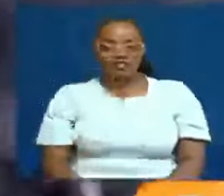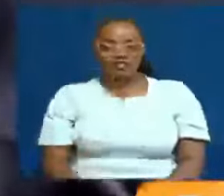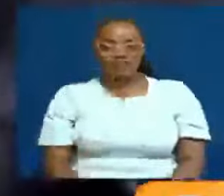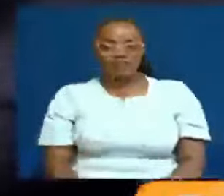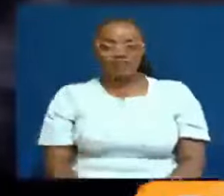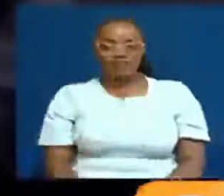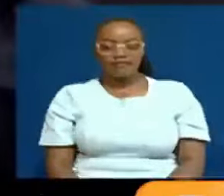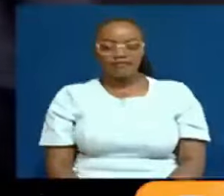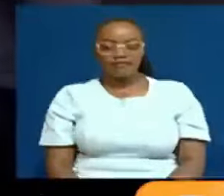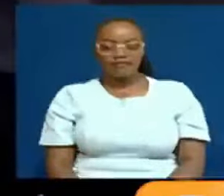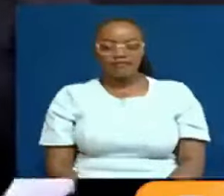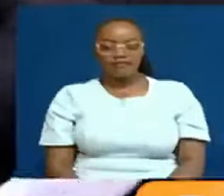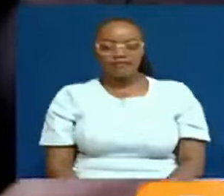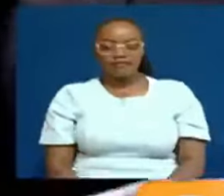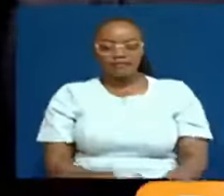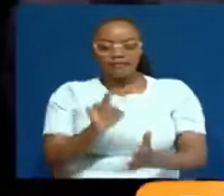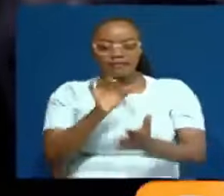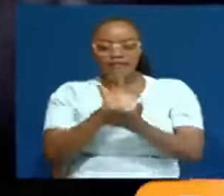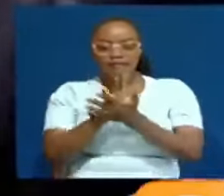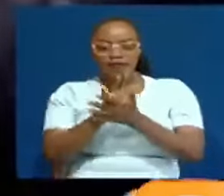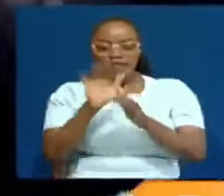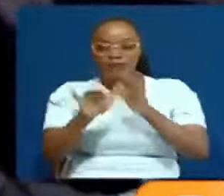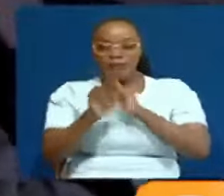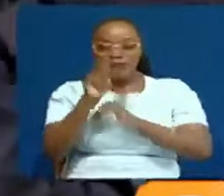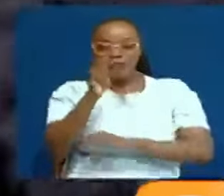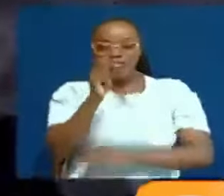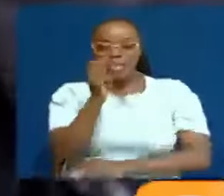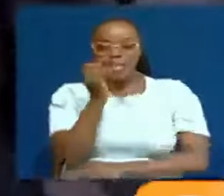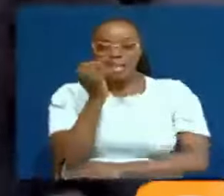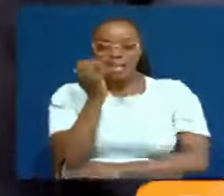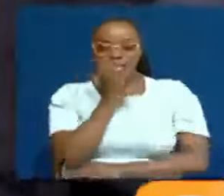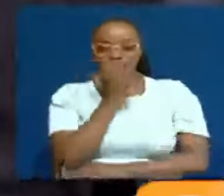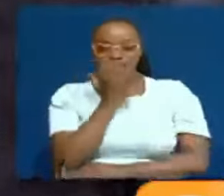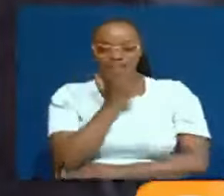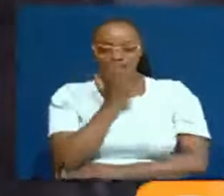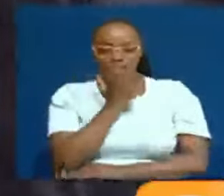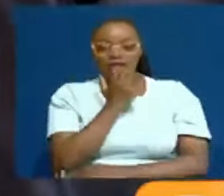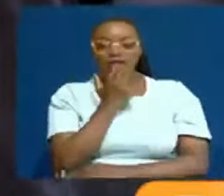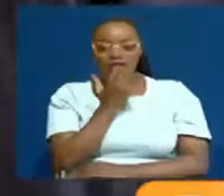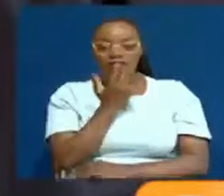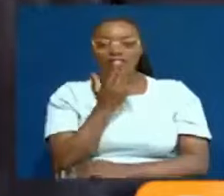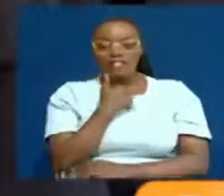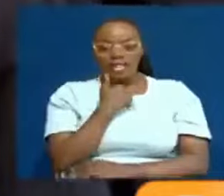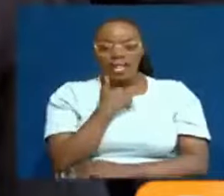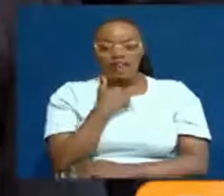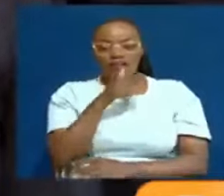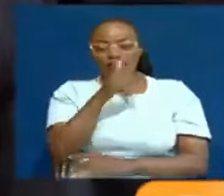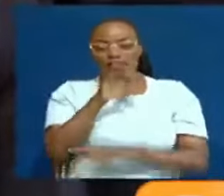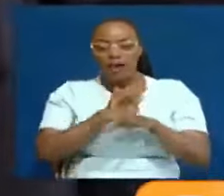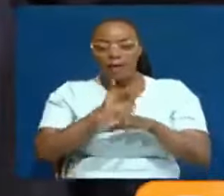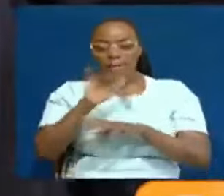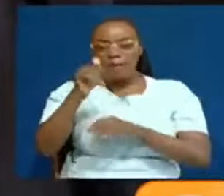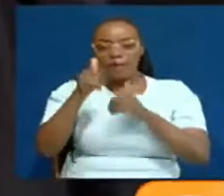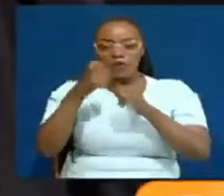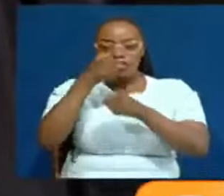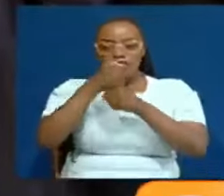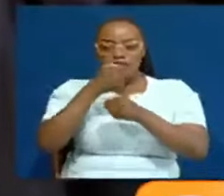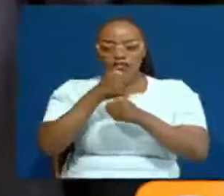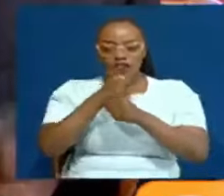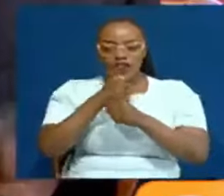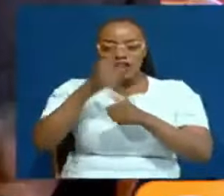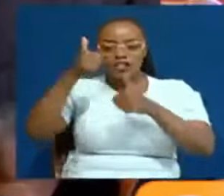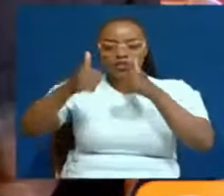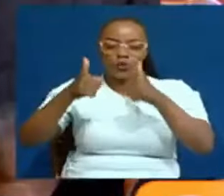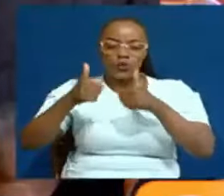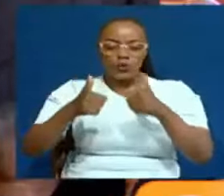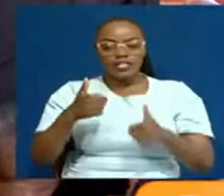How are you? Impeached Deputy President Rigathi Gachagua suffered a setback in the preliminary stages of a